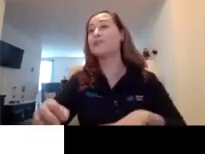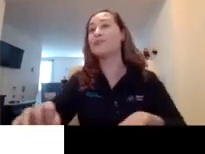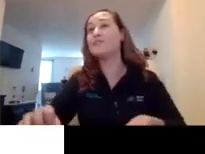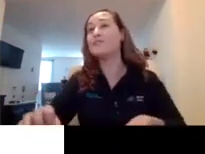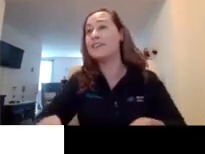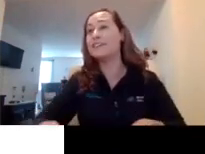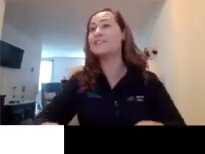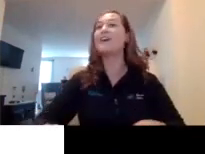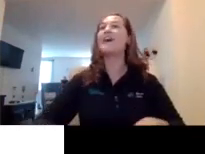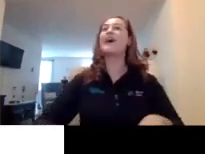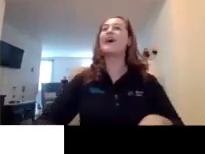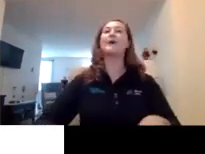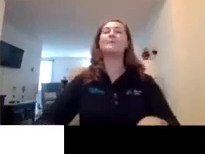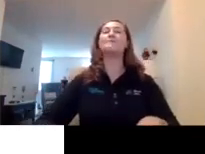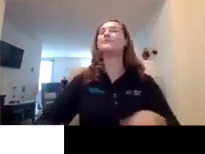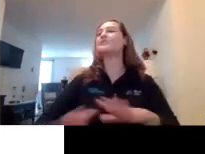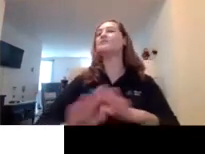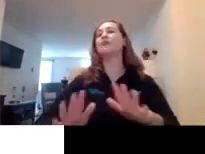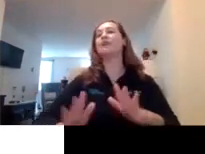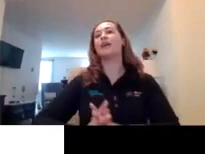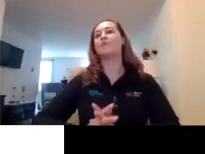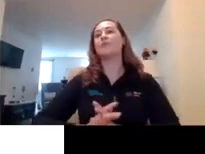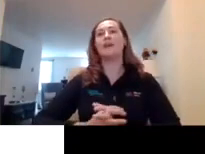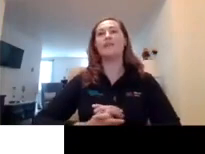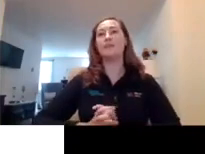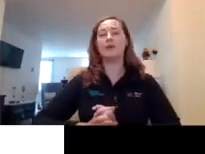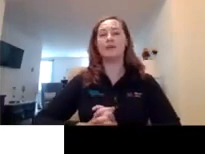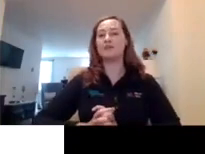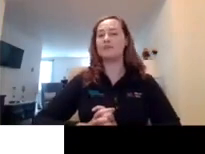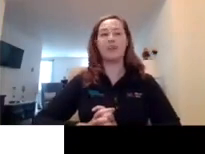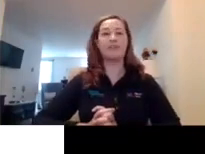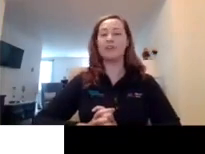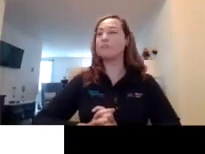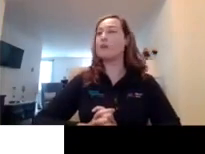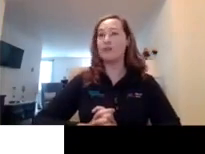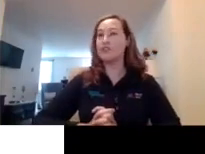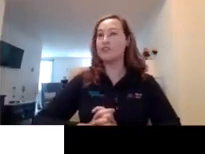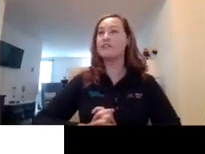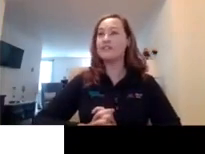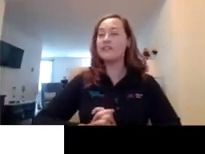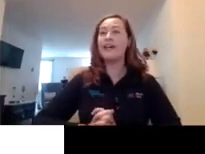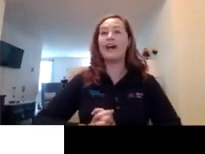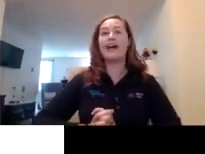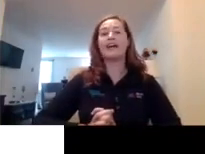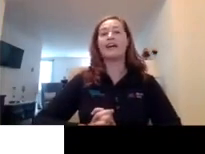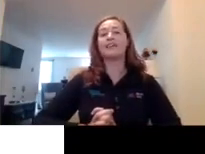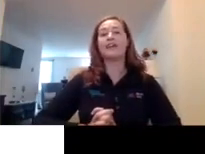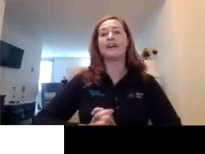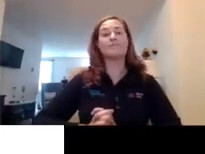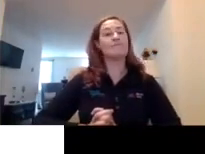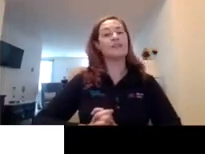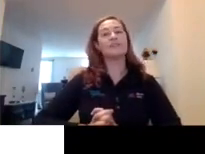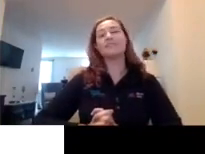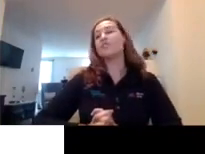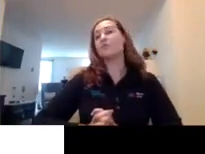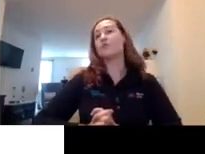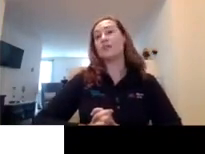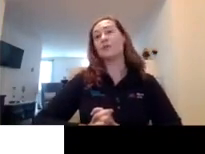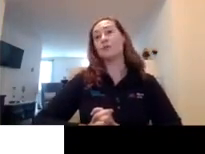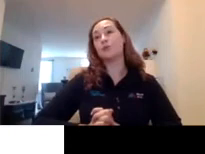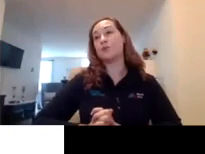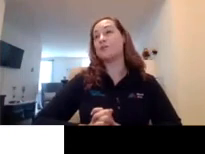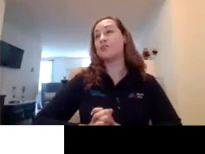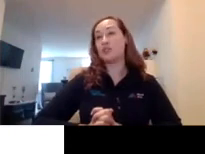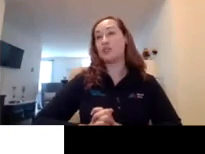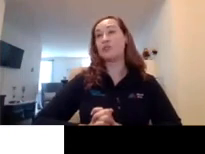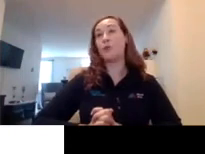with the nurses. She became everyone's favorite patient, and until she was able